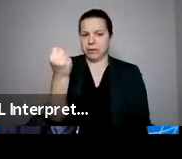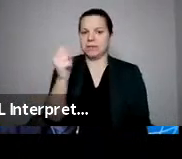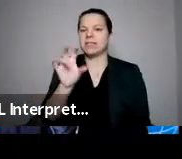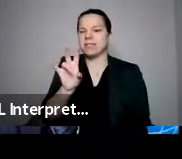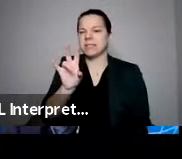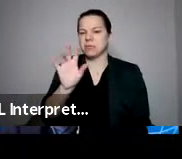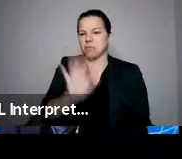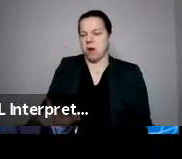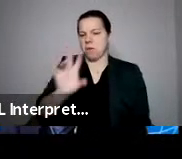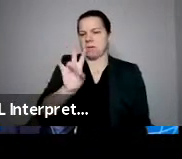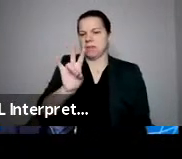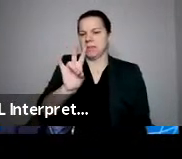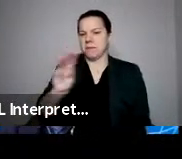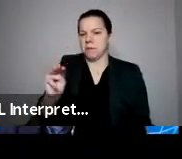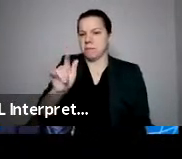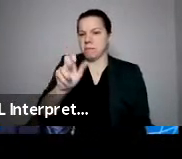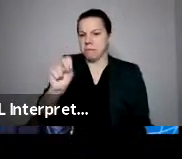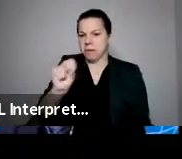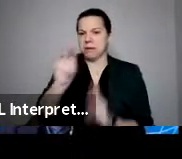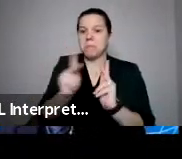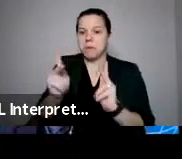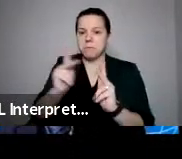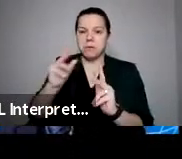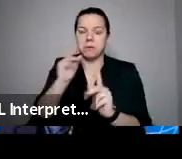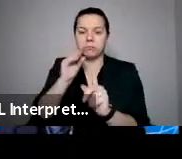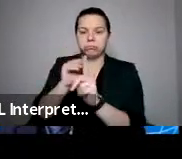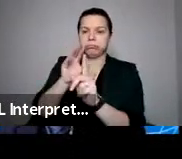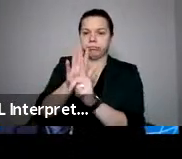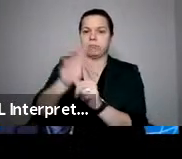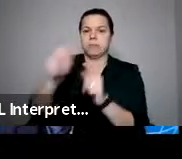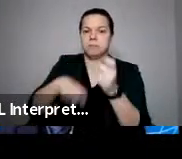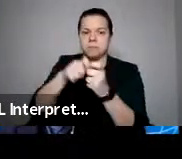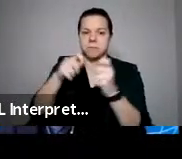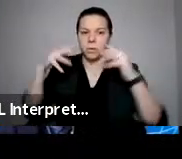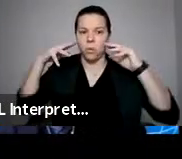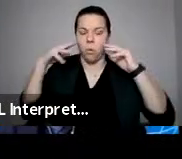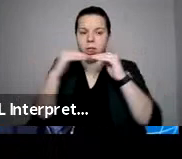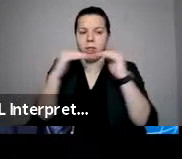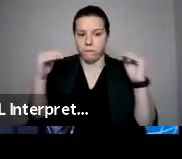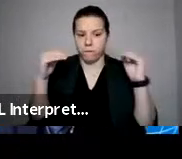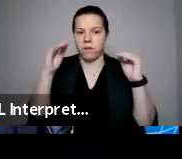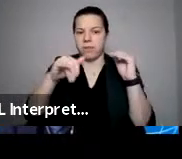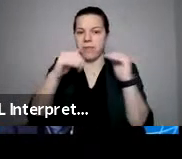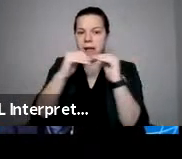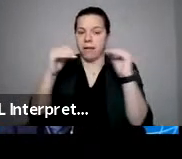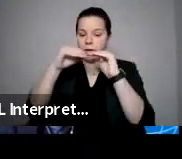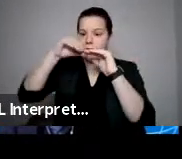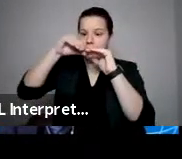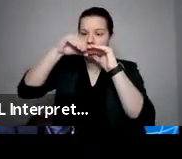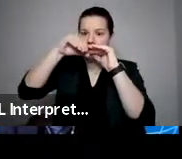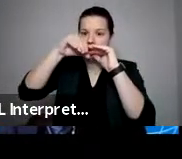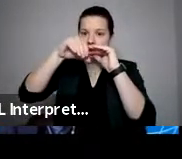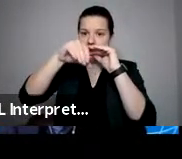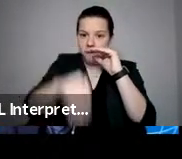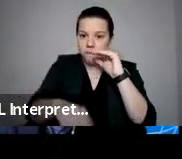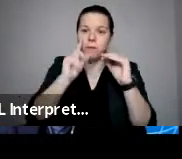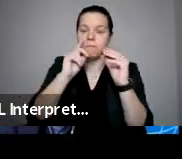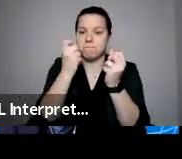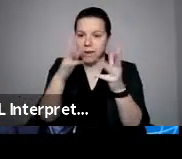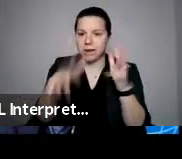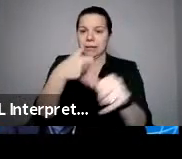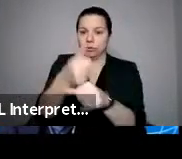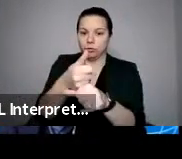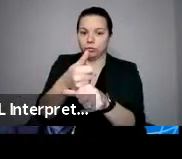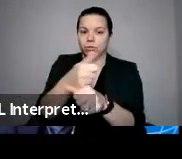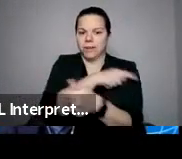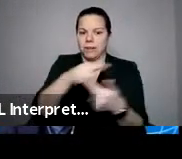people exposed to this particular noise level. That level decreased dramatically for several decades, and then over the